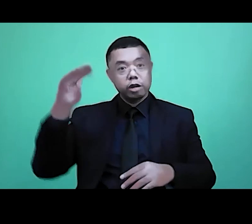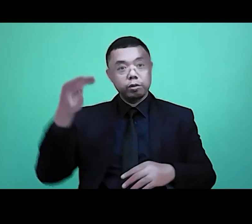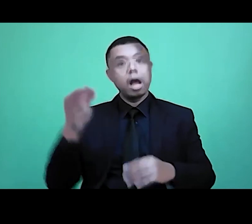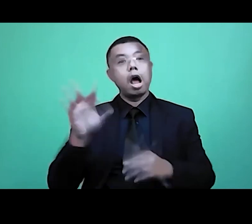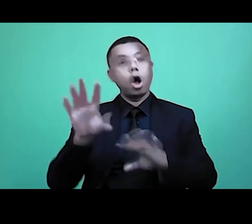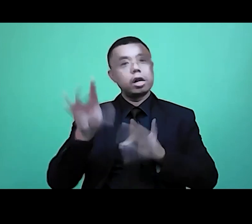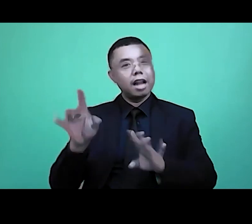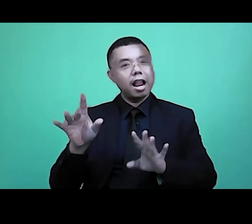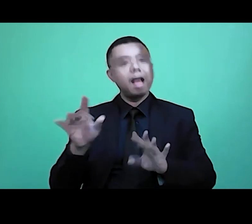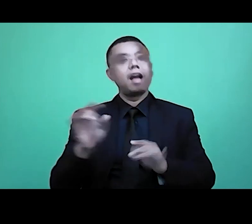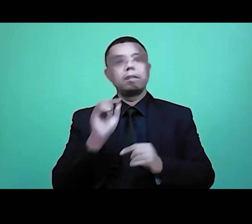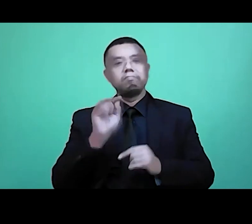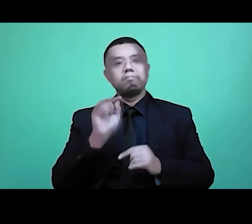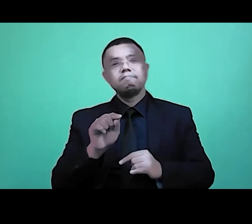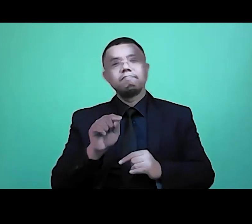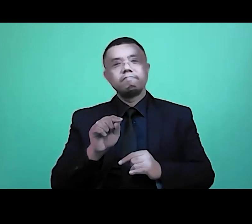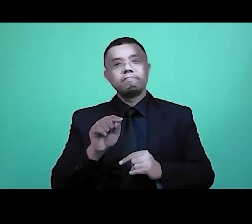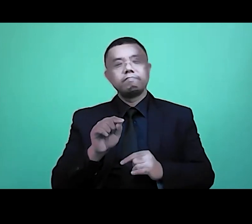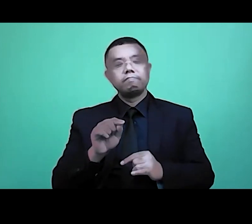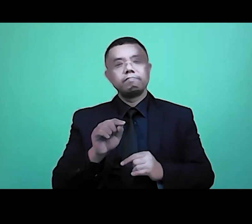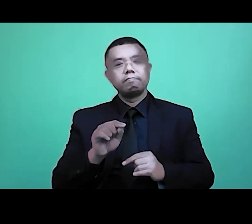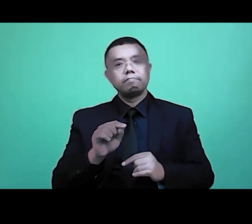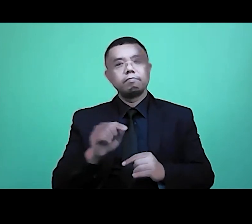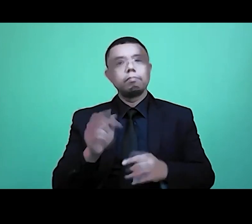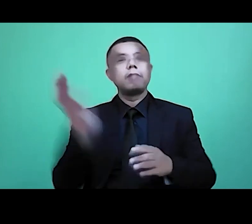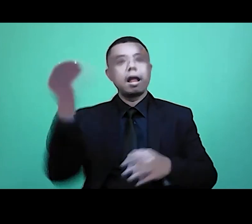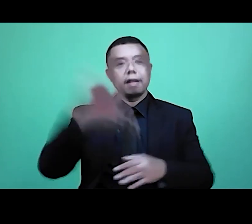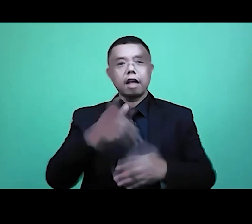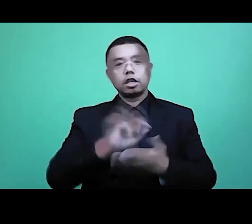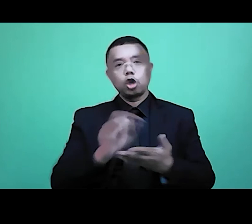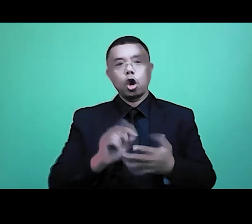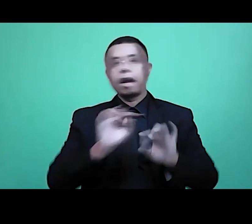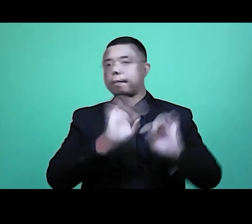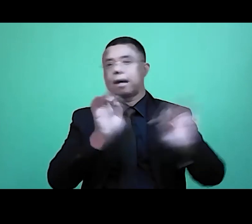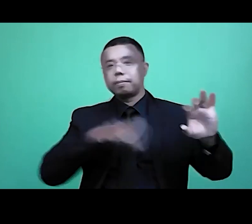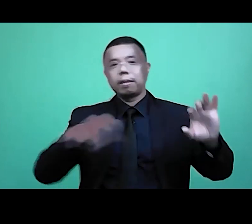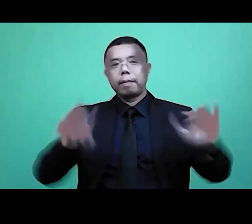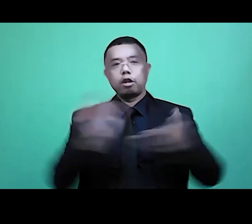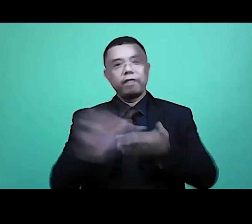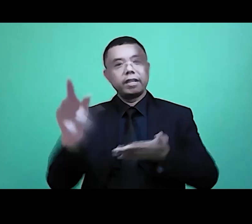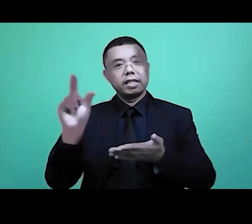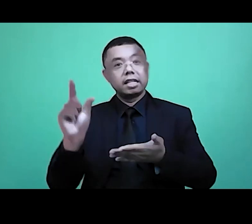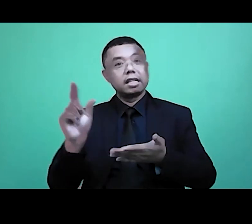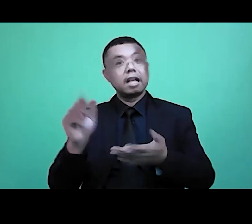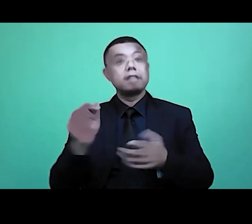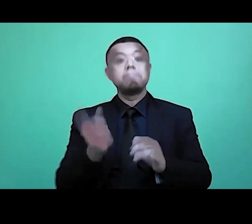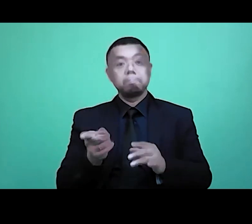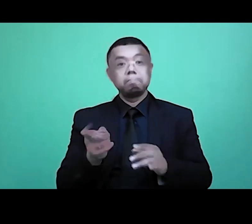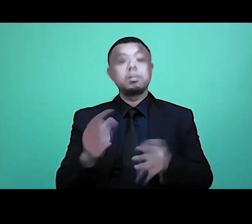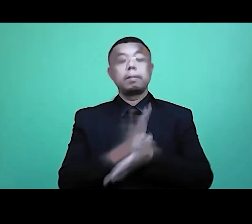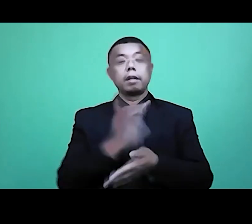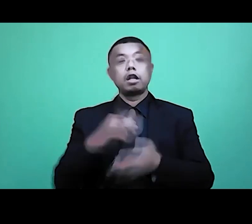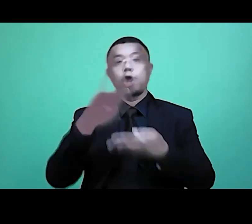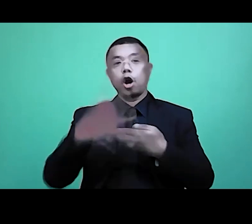at various stages of their university careers. We've kept momentum in programs like the NCP as best as we can